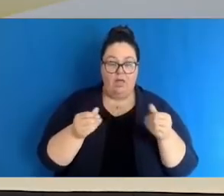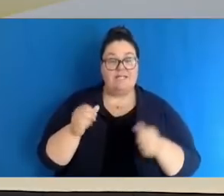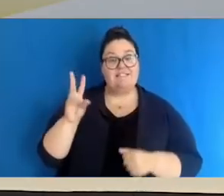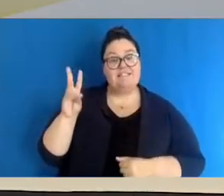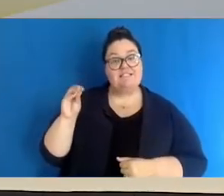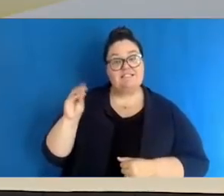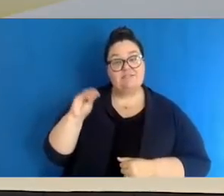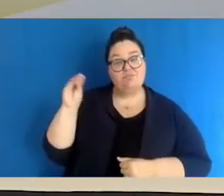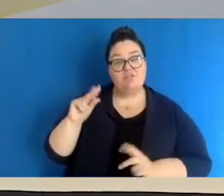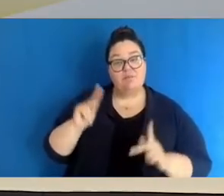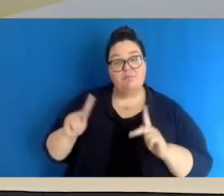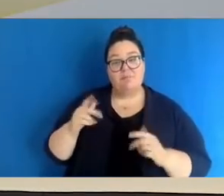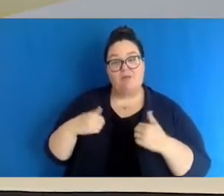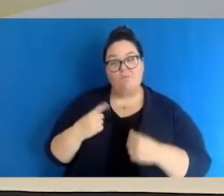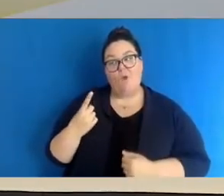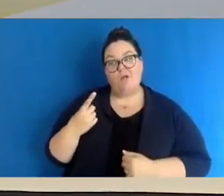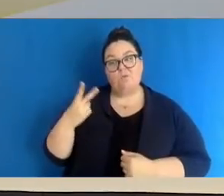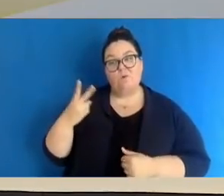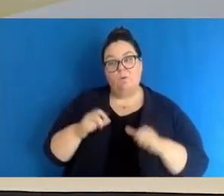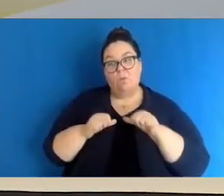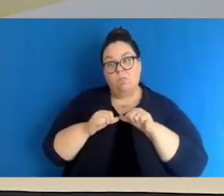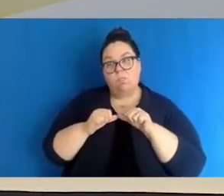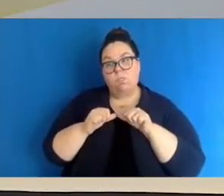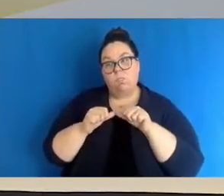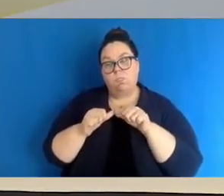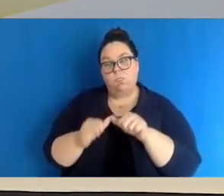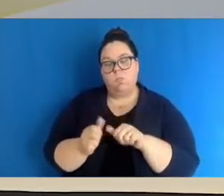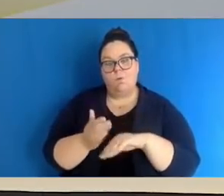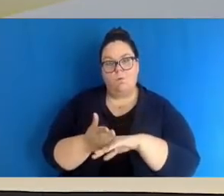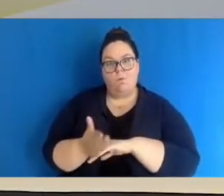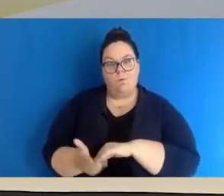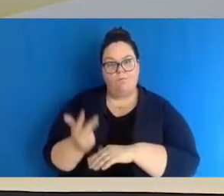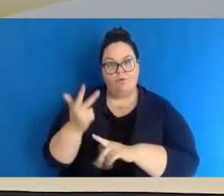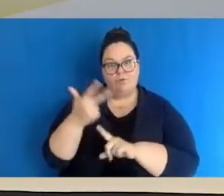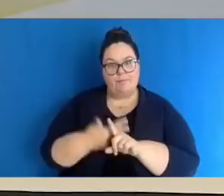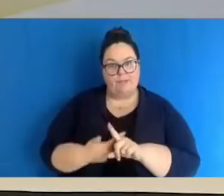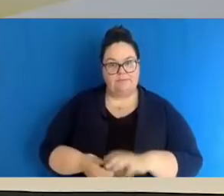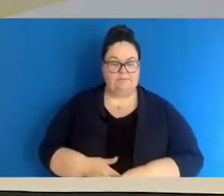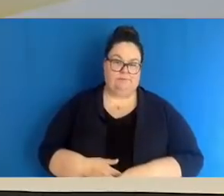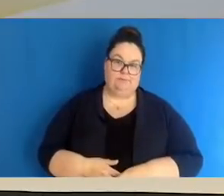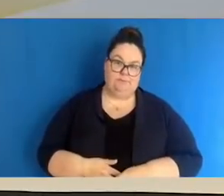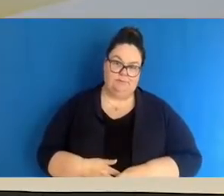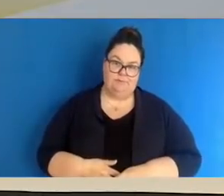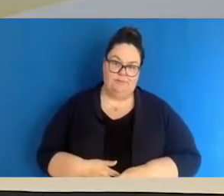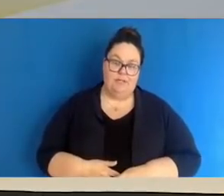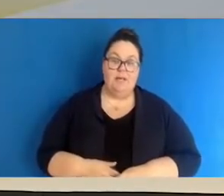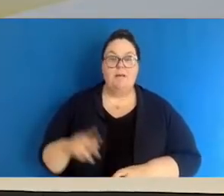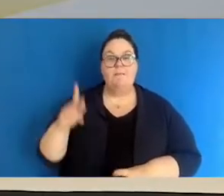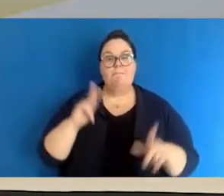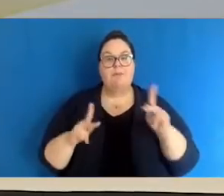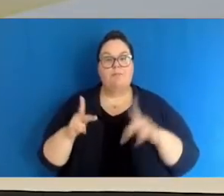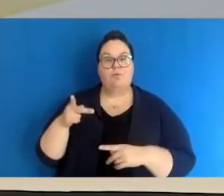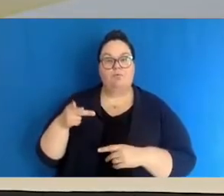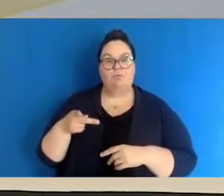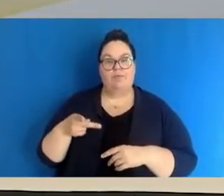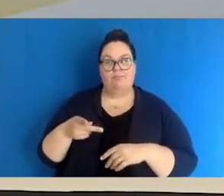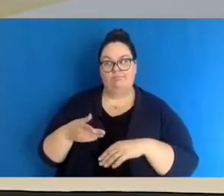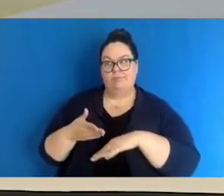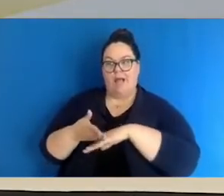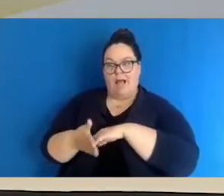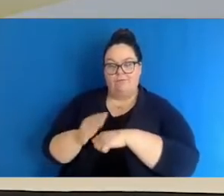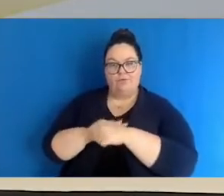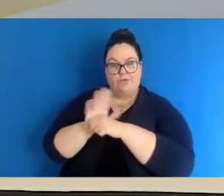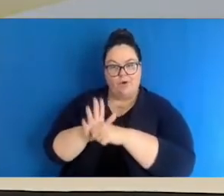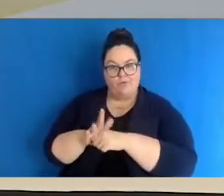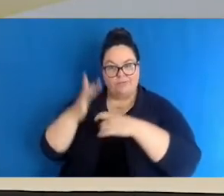one or more symptoms that persist beyond 12 weeks. 10% of people with post-COVID condition are unable to return to work in the long